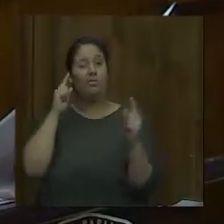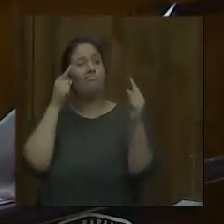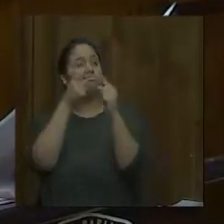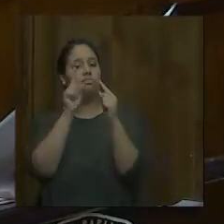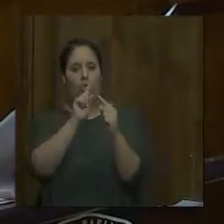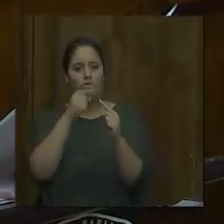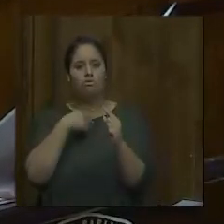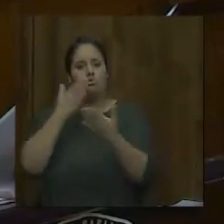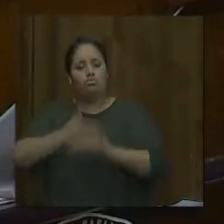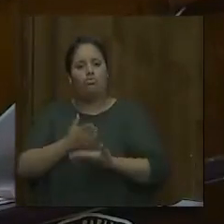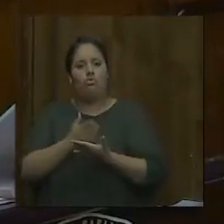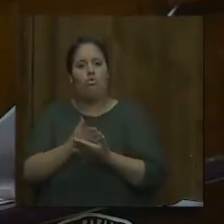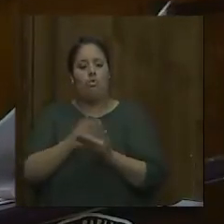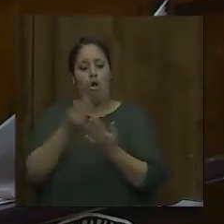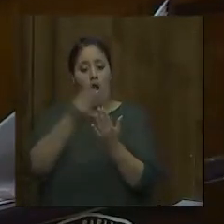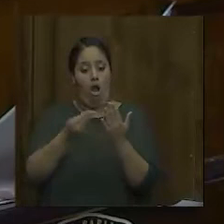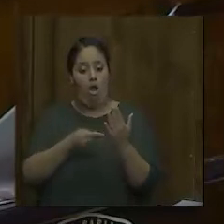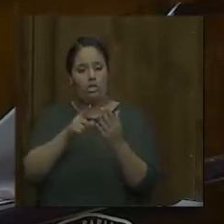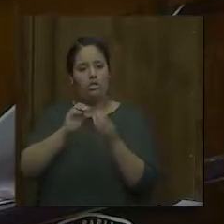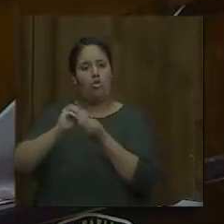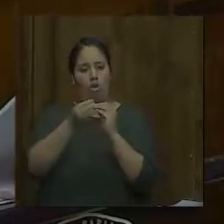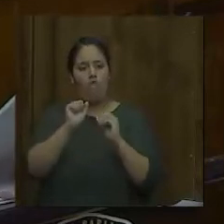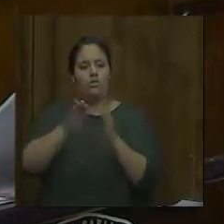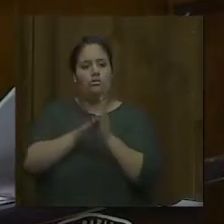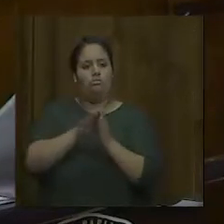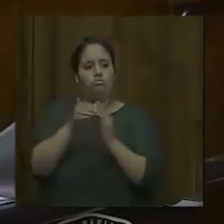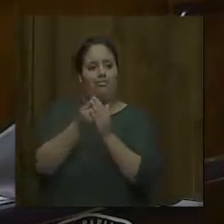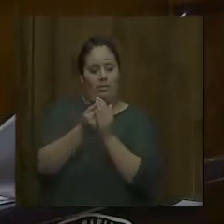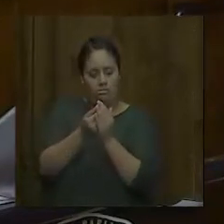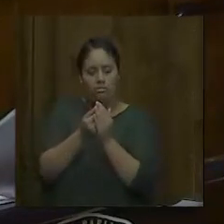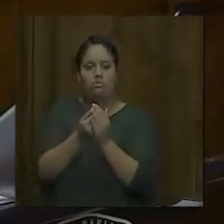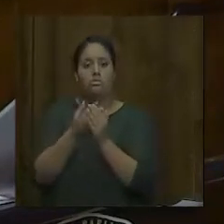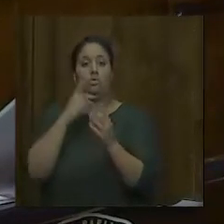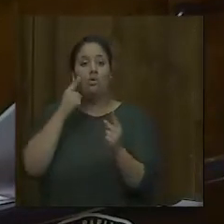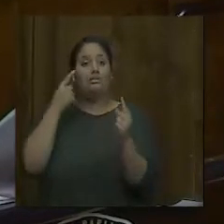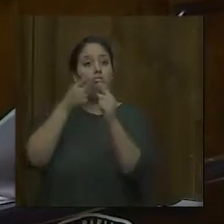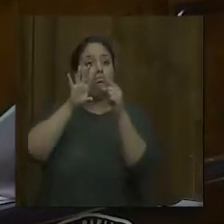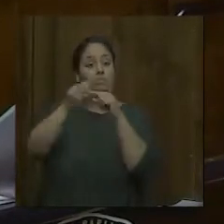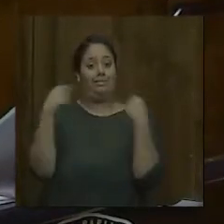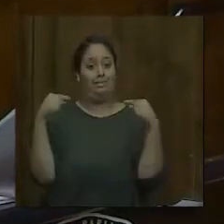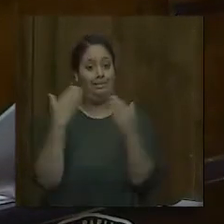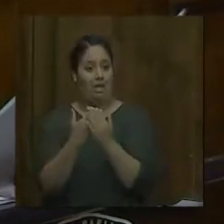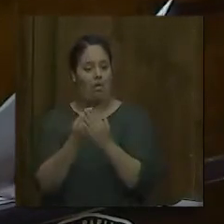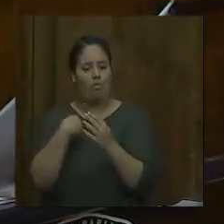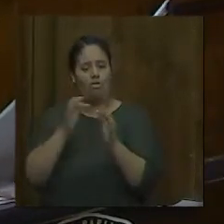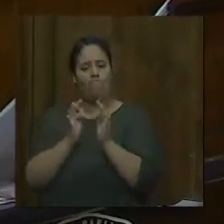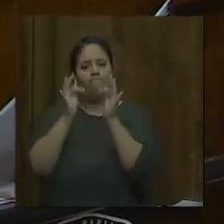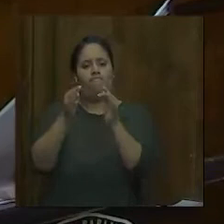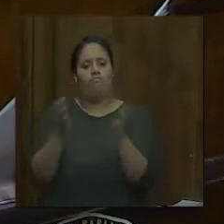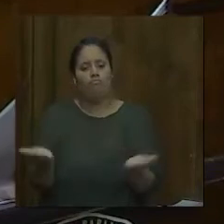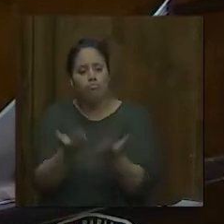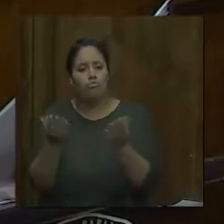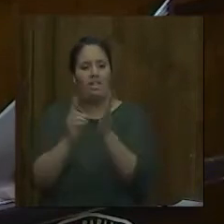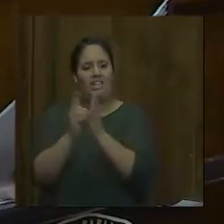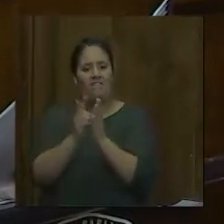to ensure the upward mobility of crafters throughout the value chain. In order to succeed, we need to further nurture and